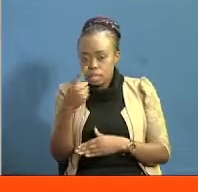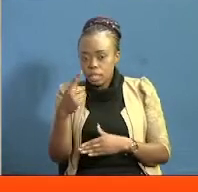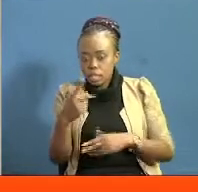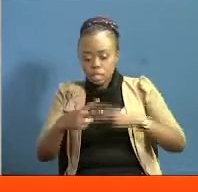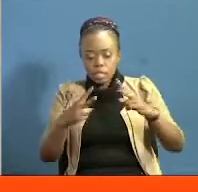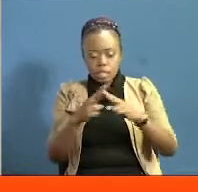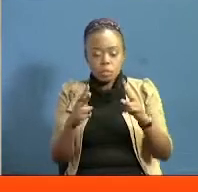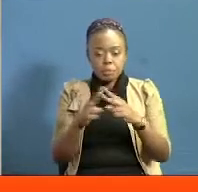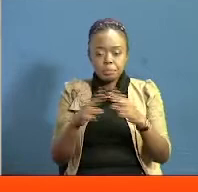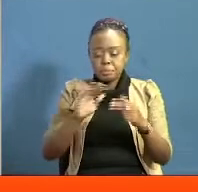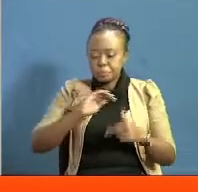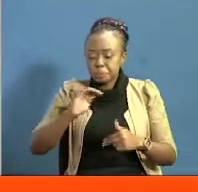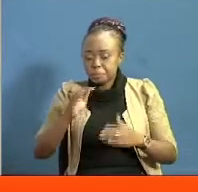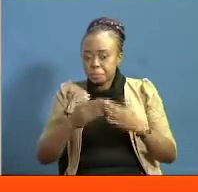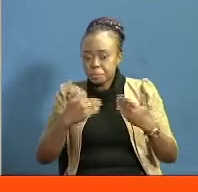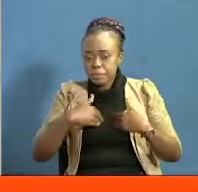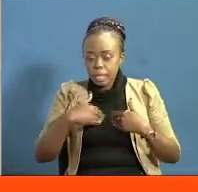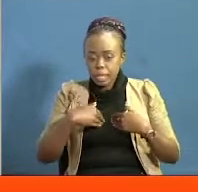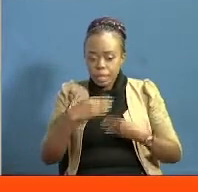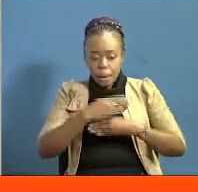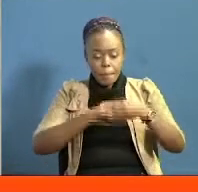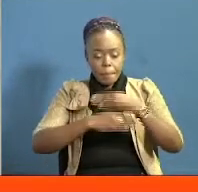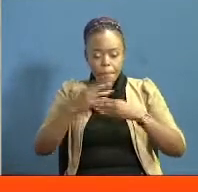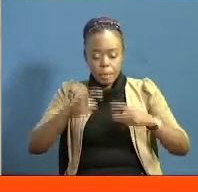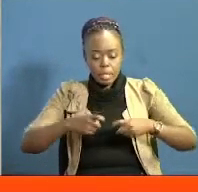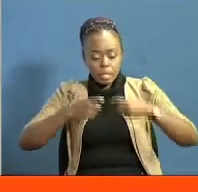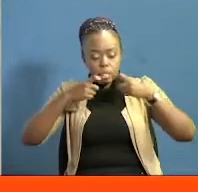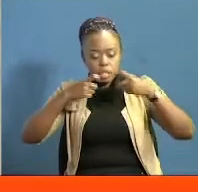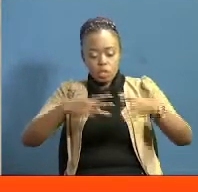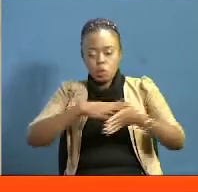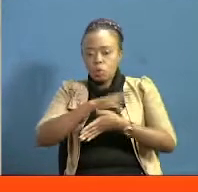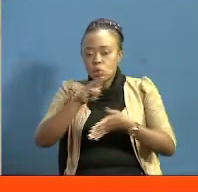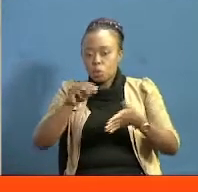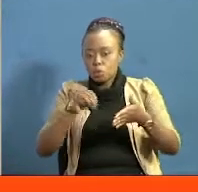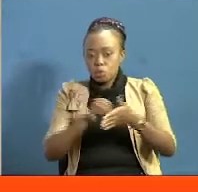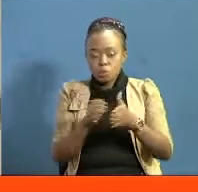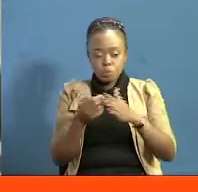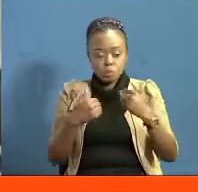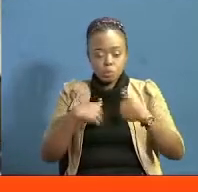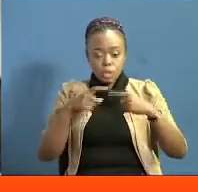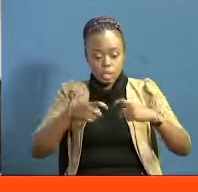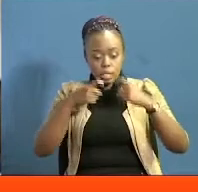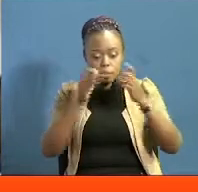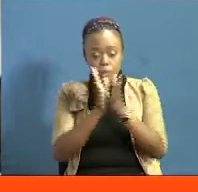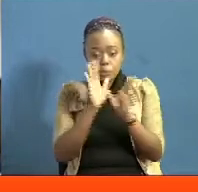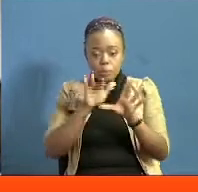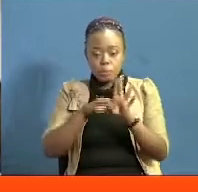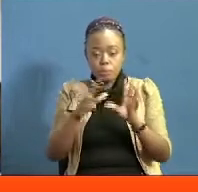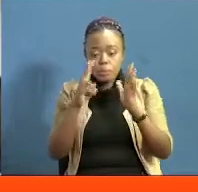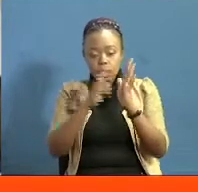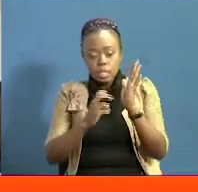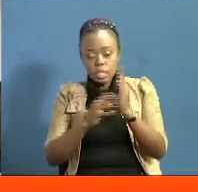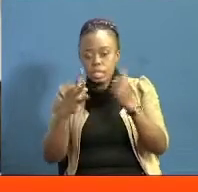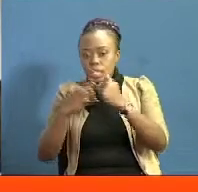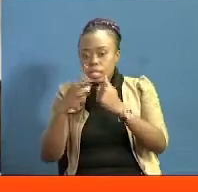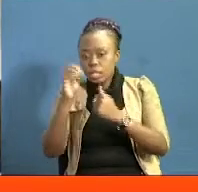county is actually implementing that provision, that all contracts that are being awarded, at least 30%